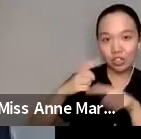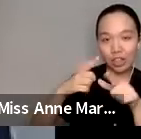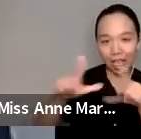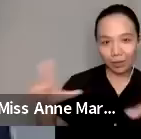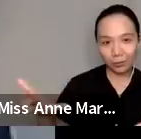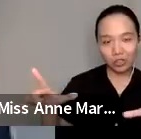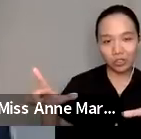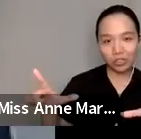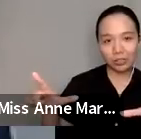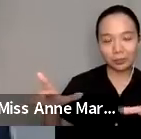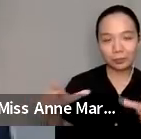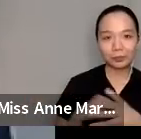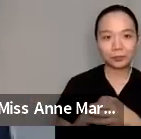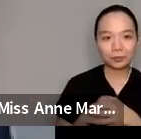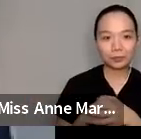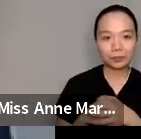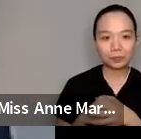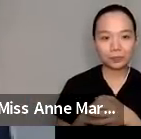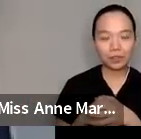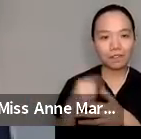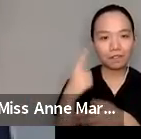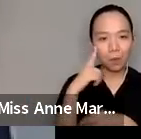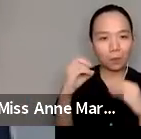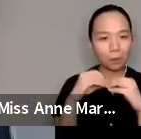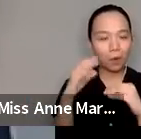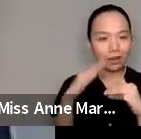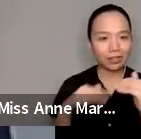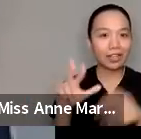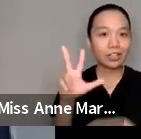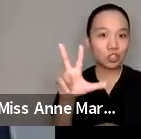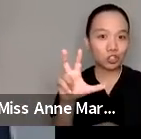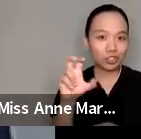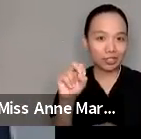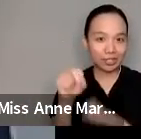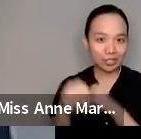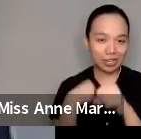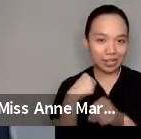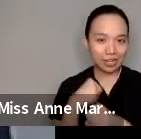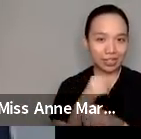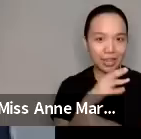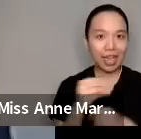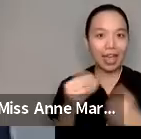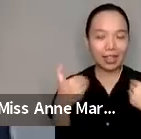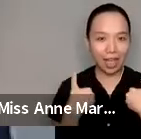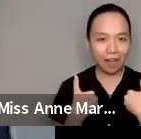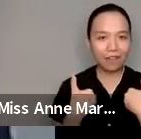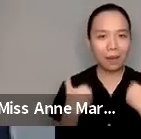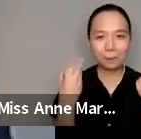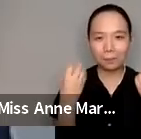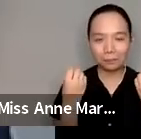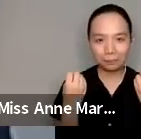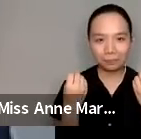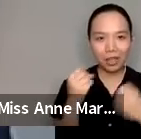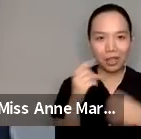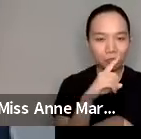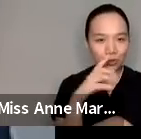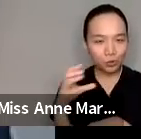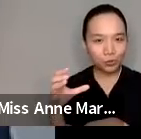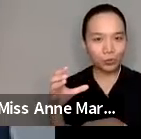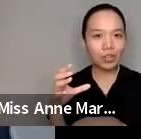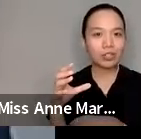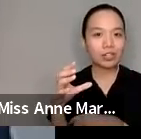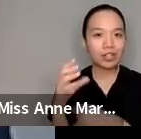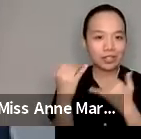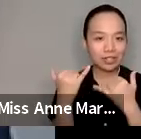the university for more than 30 years and have had hundreds of English graduates